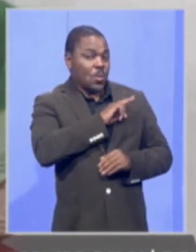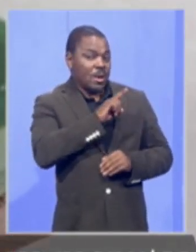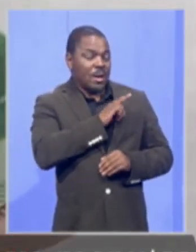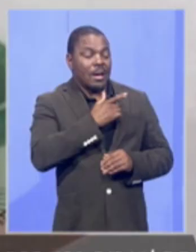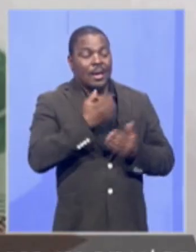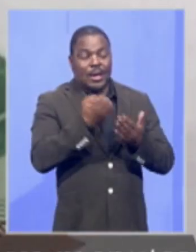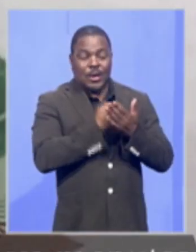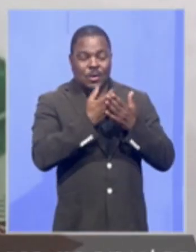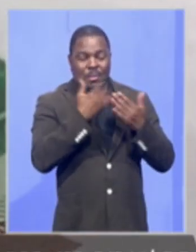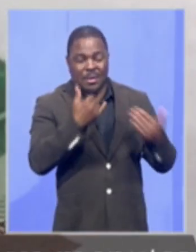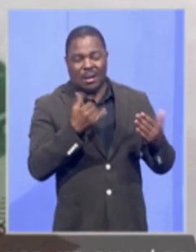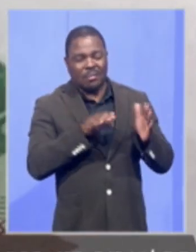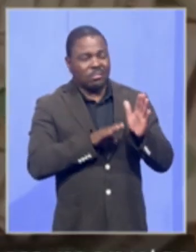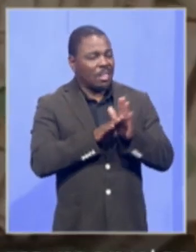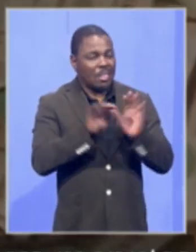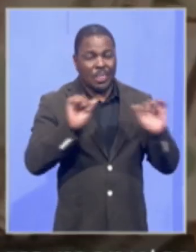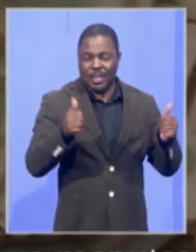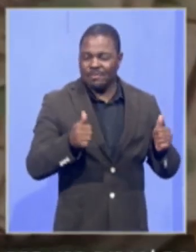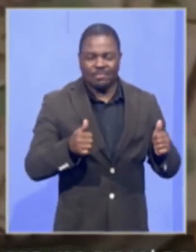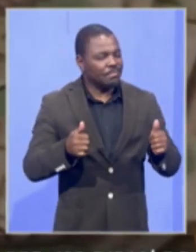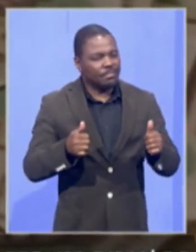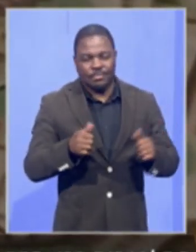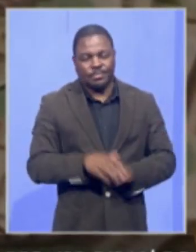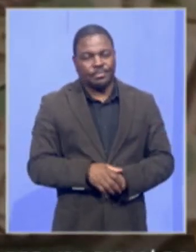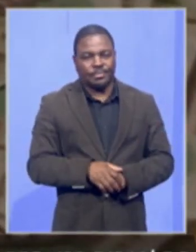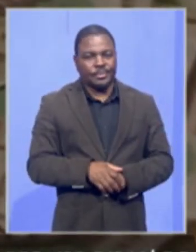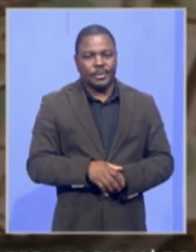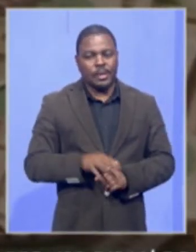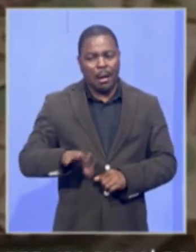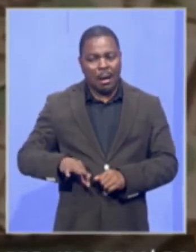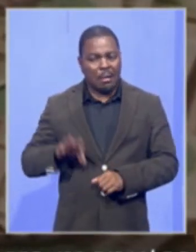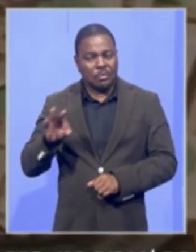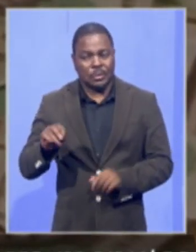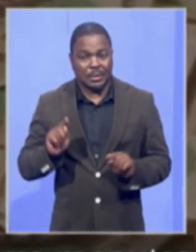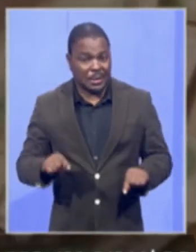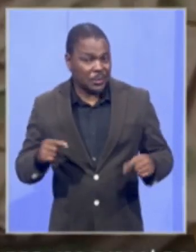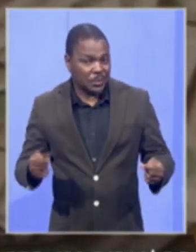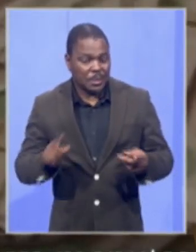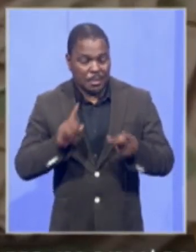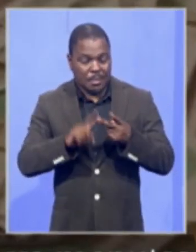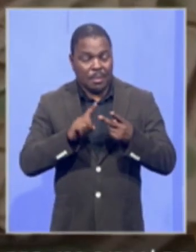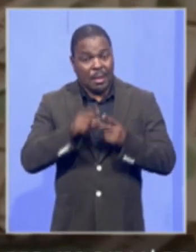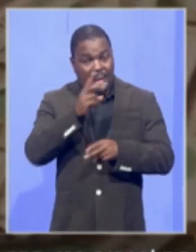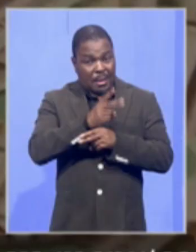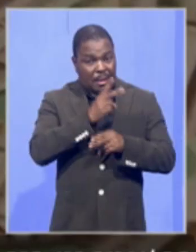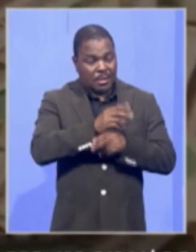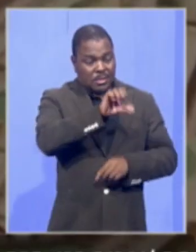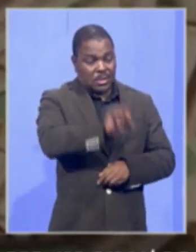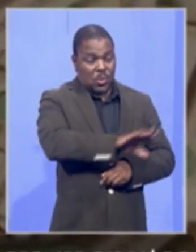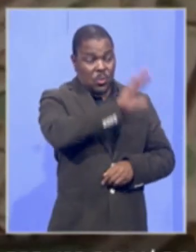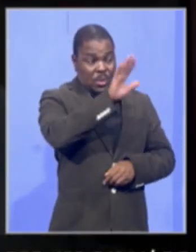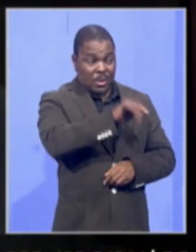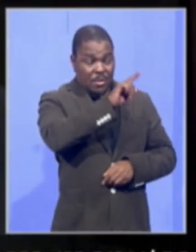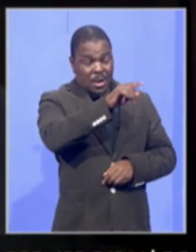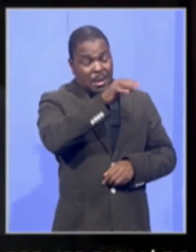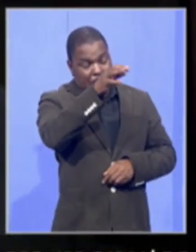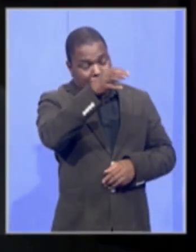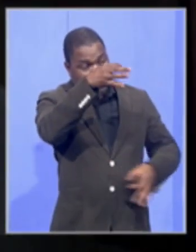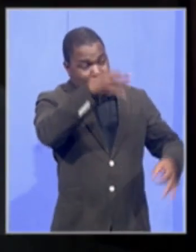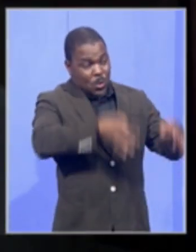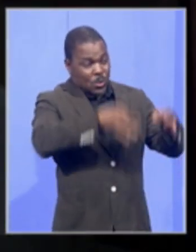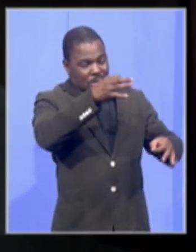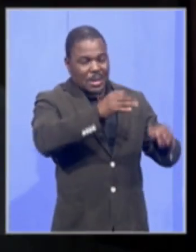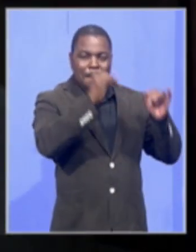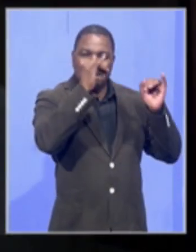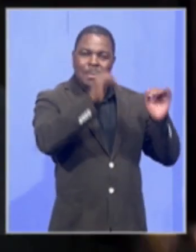a moruo o tsheremang. It's not affordable, but then on the other hand, politicians in this country set a very bad example.